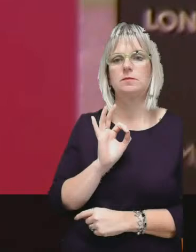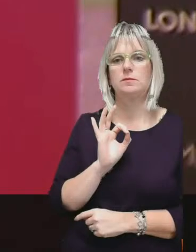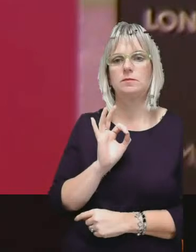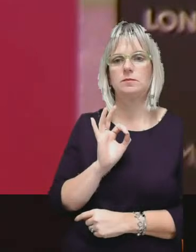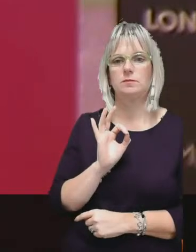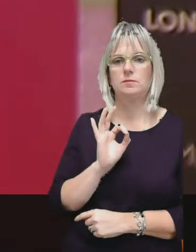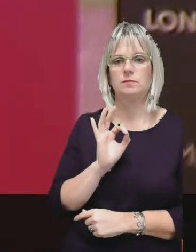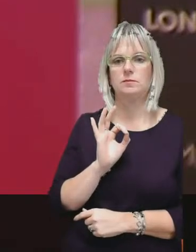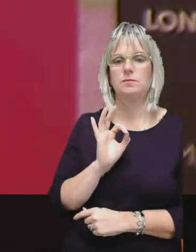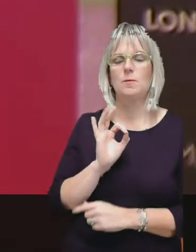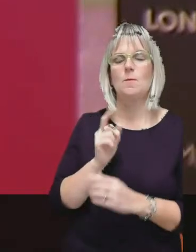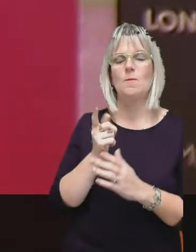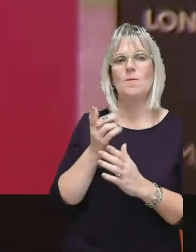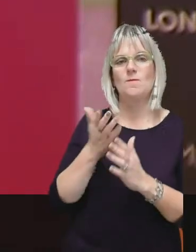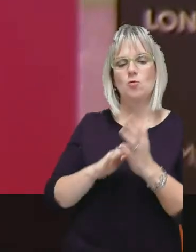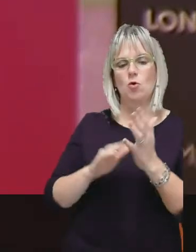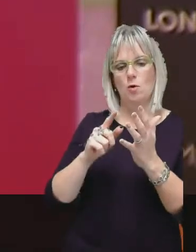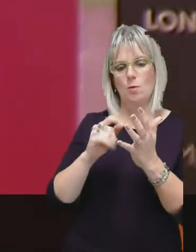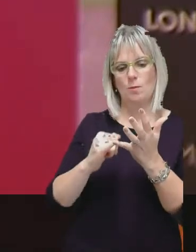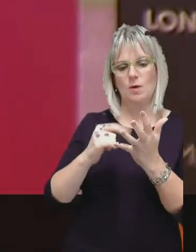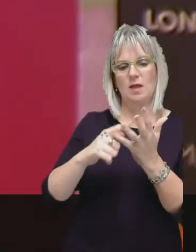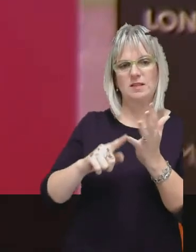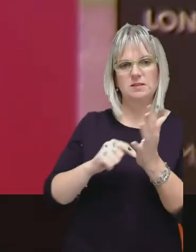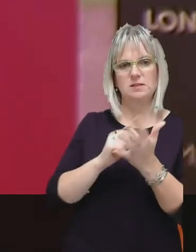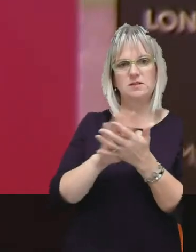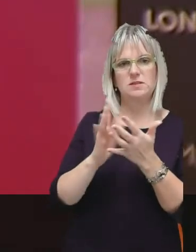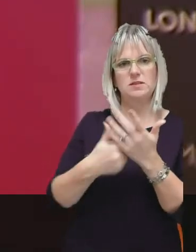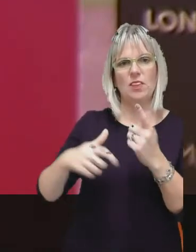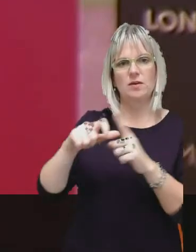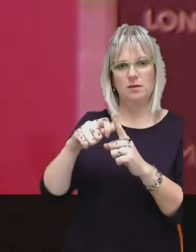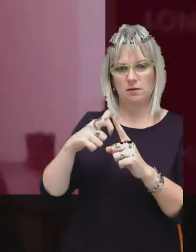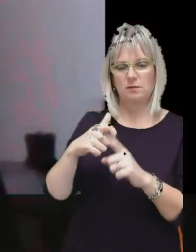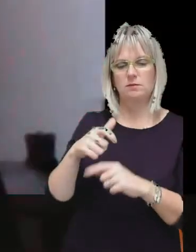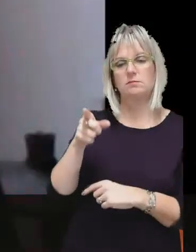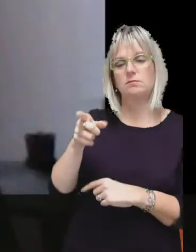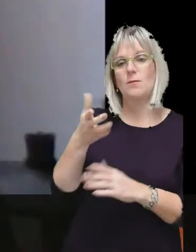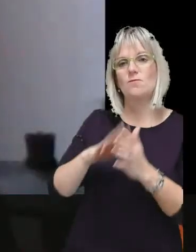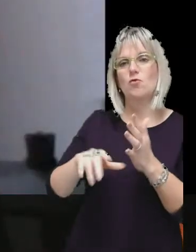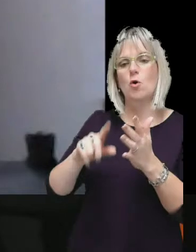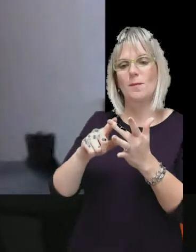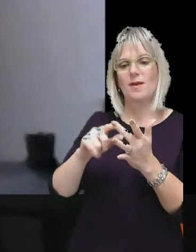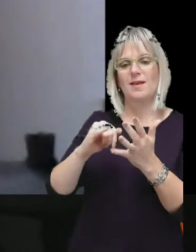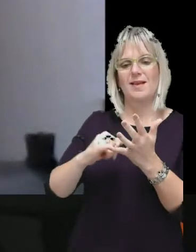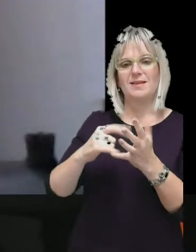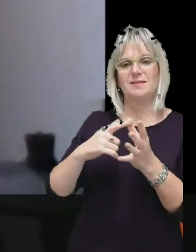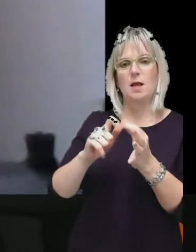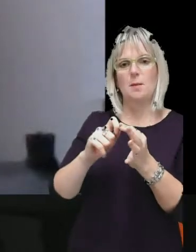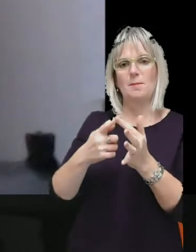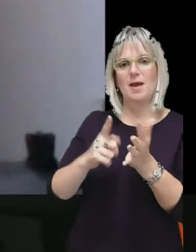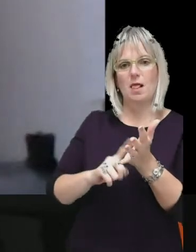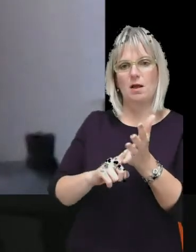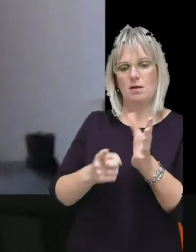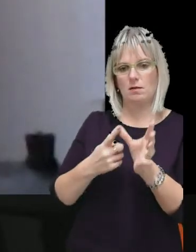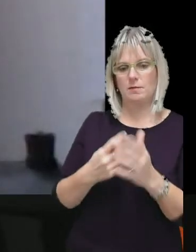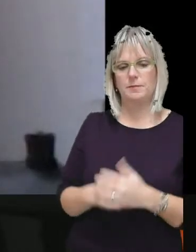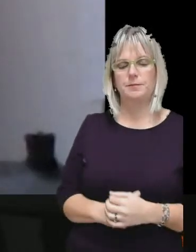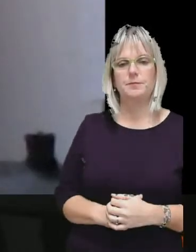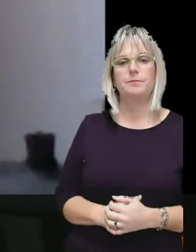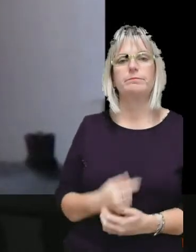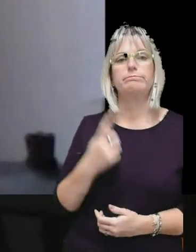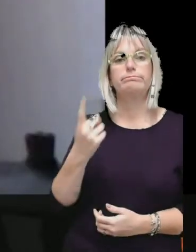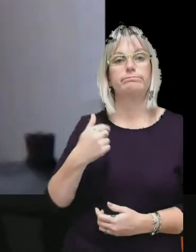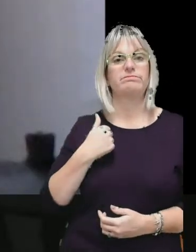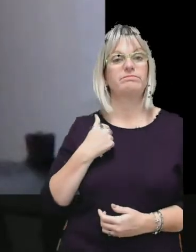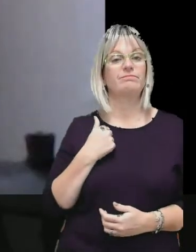I ask Isabella to proceed with a question, please? I'm a freelance lifestyle engineer. I work